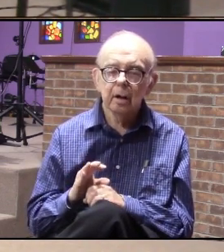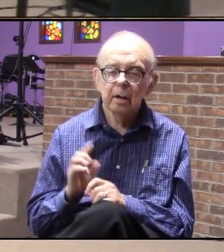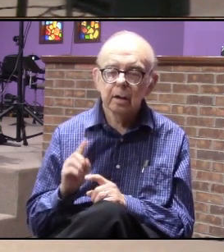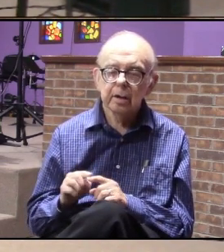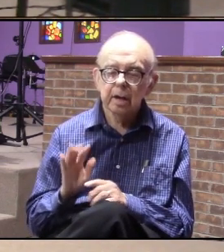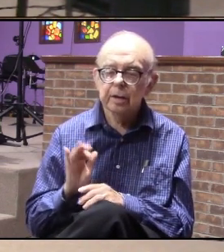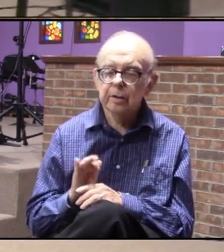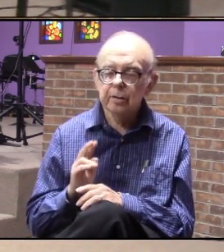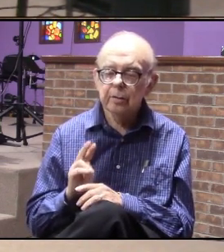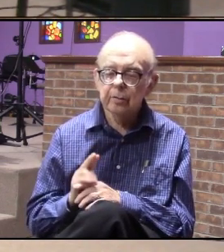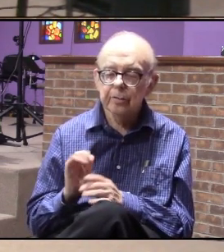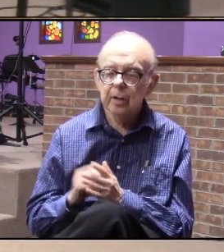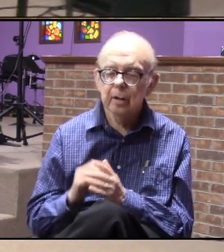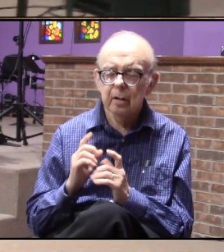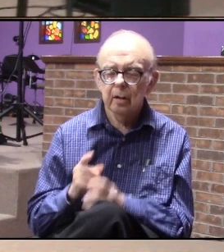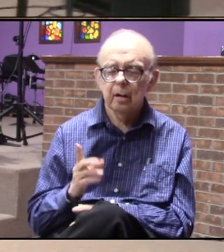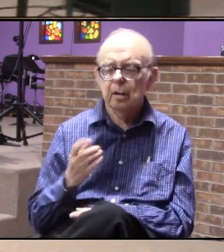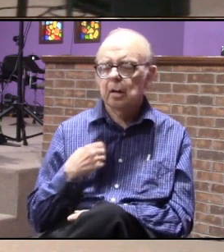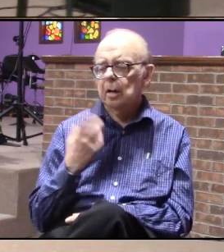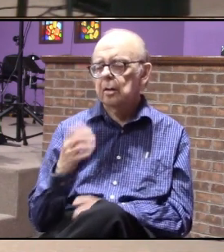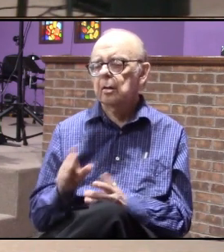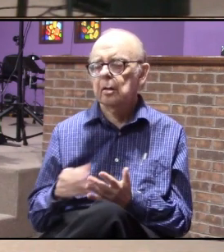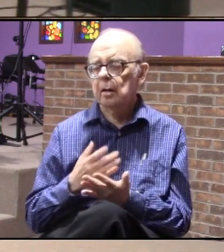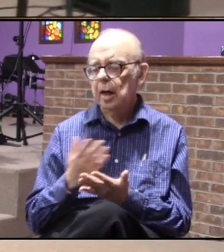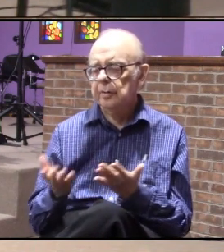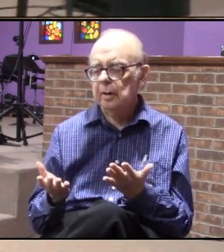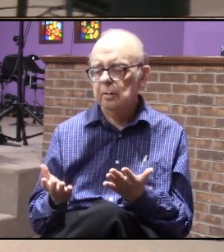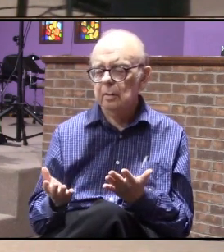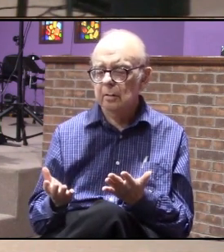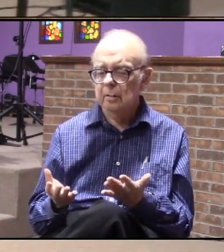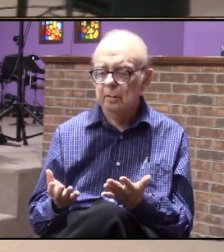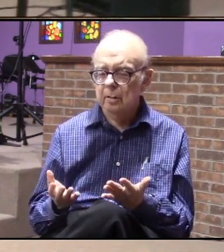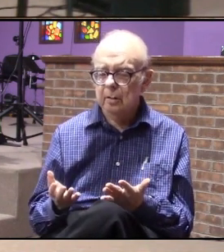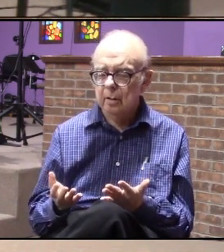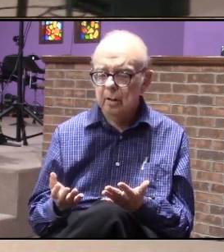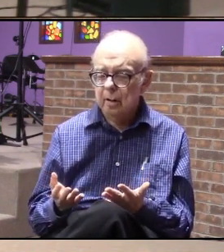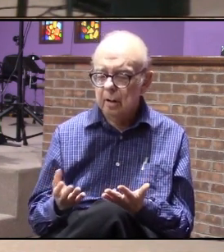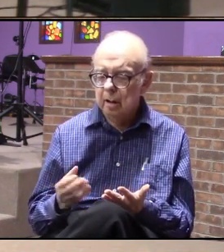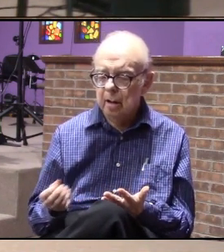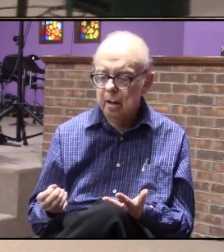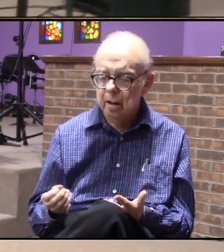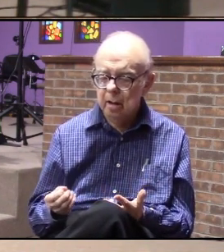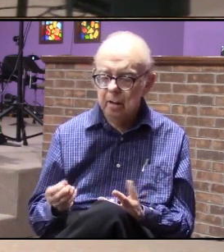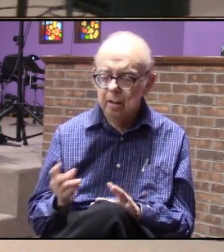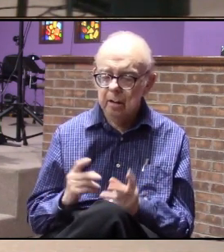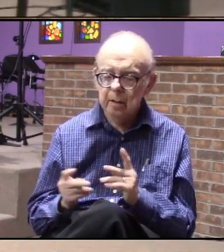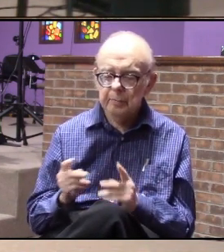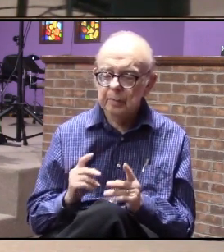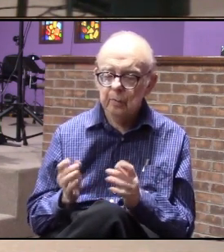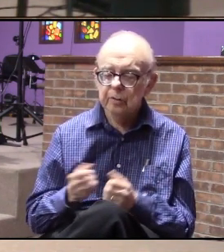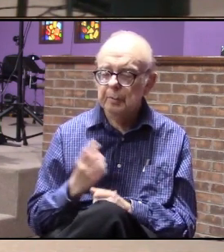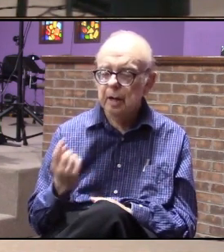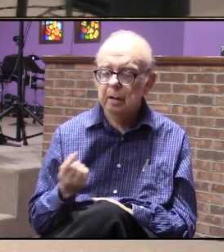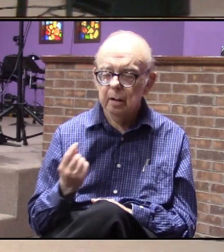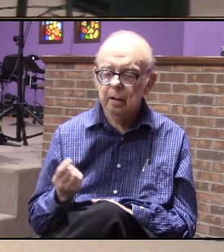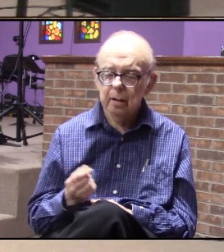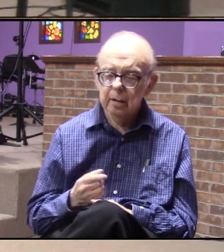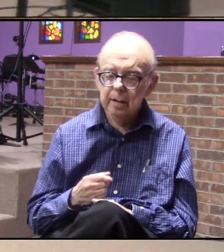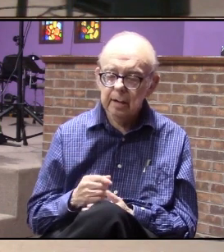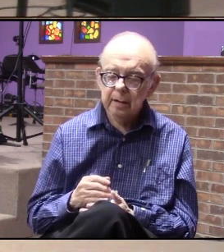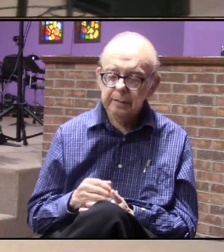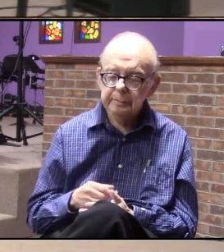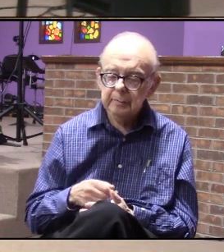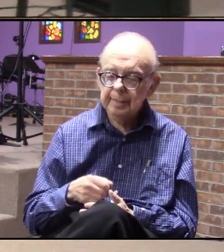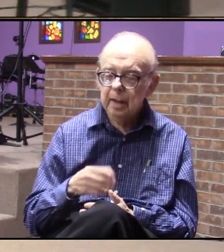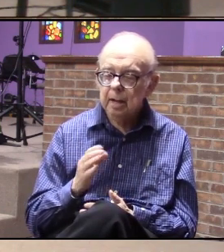exercise that gift. They say, well, I'm going to do this out there, and they want to be loners. That's not what God saved us to be,